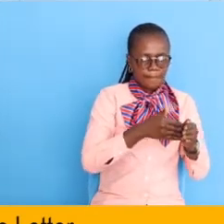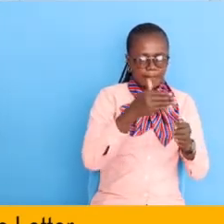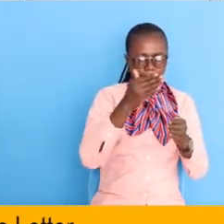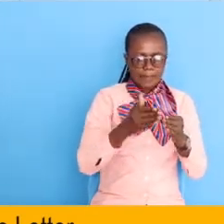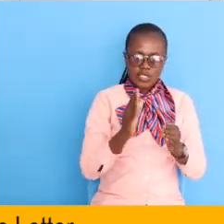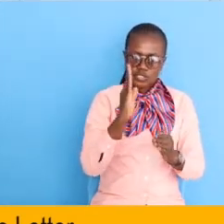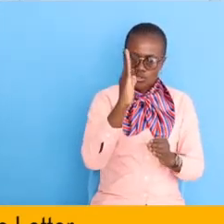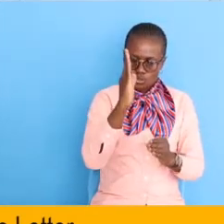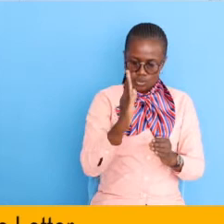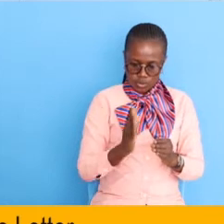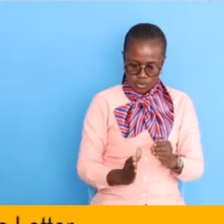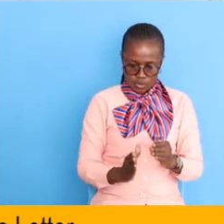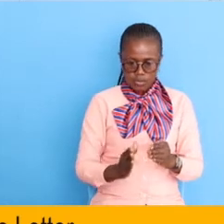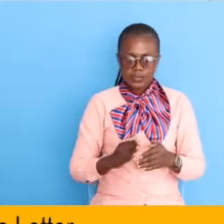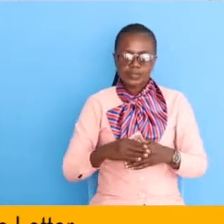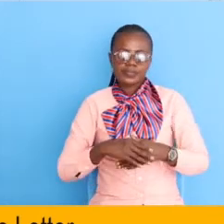your page.